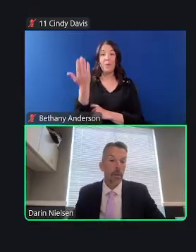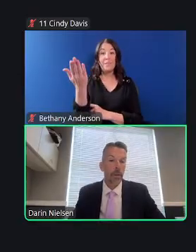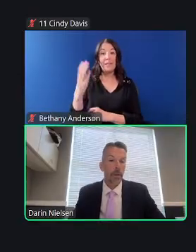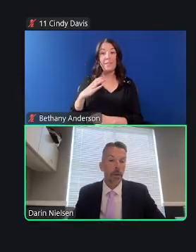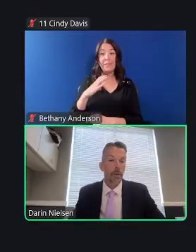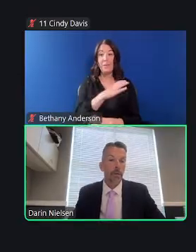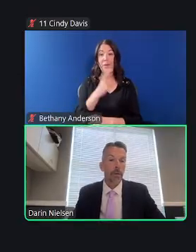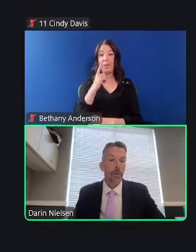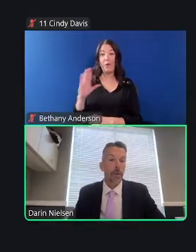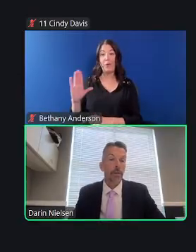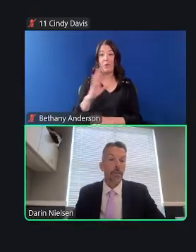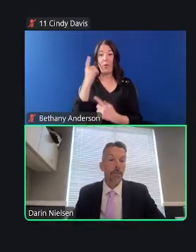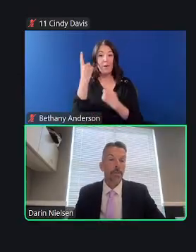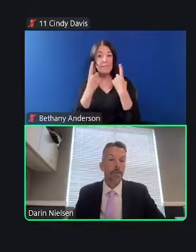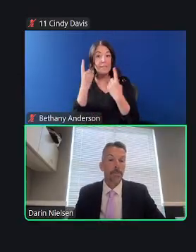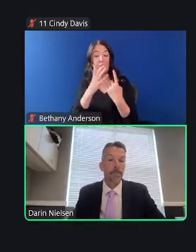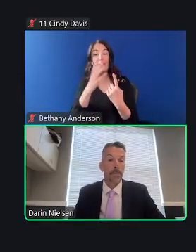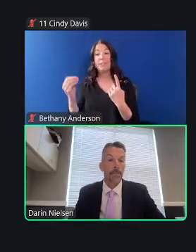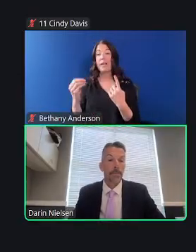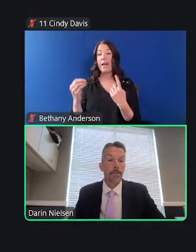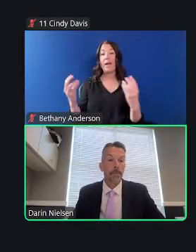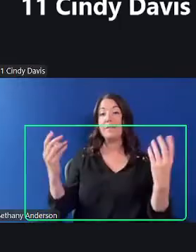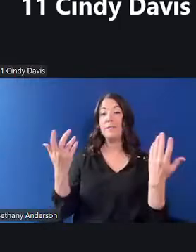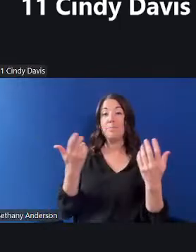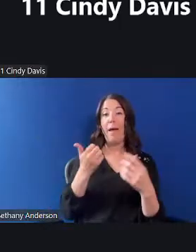consideration and further direction.